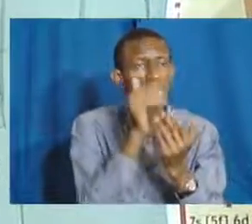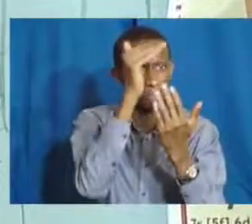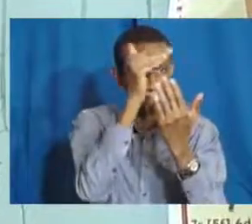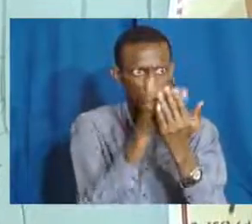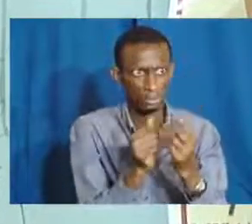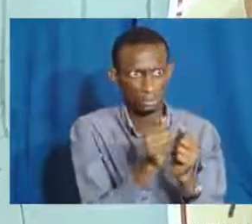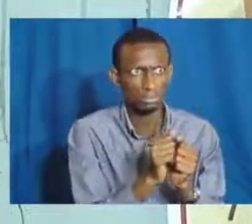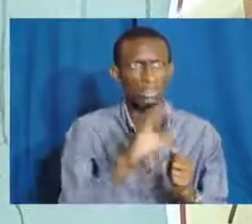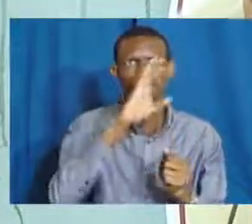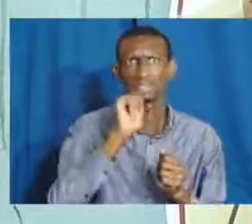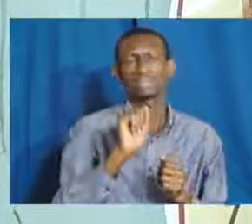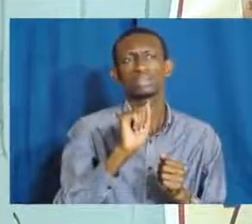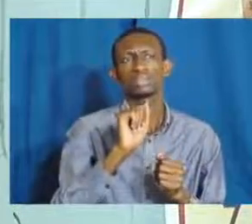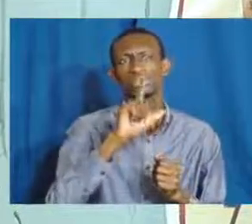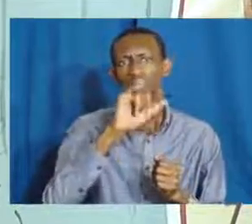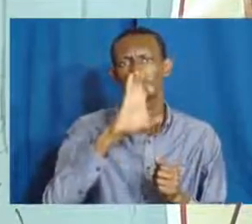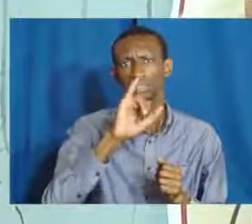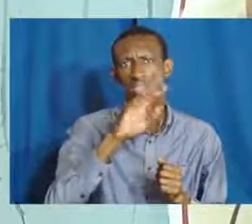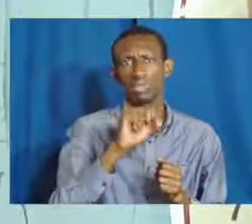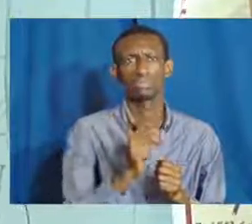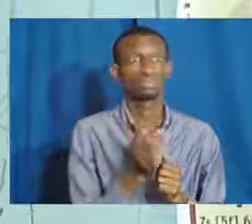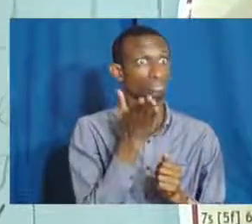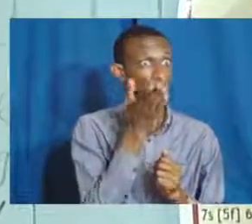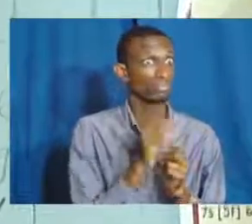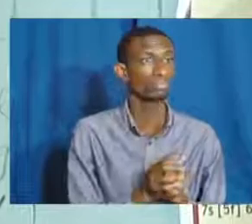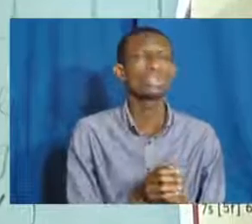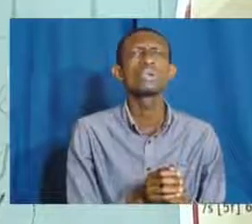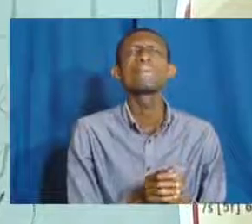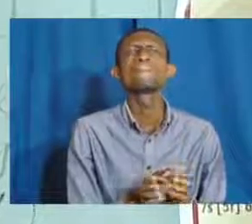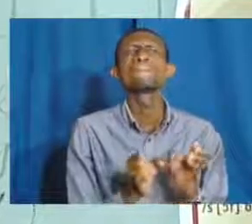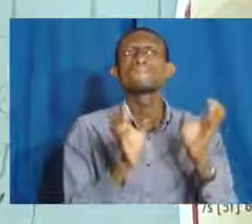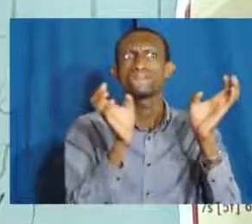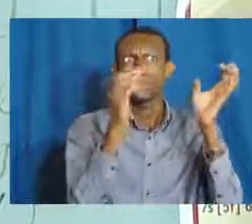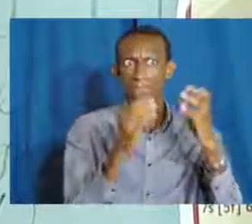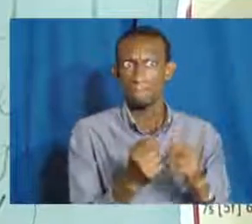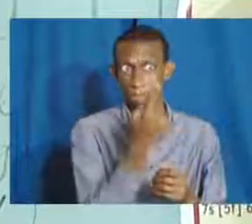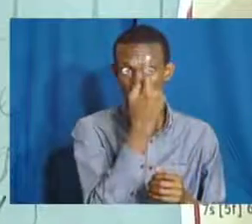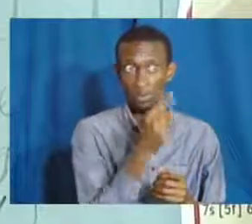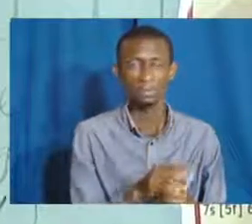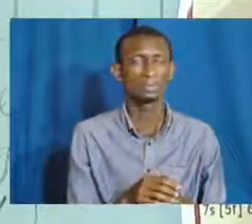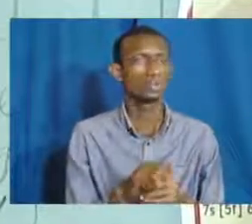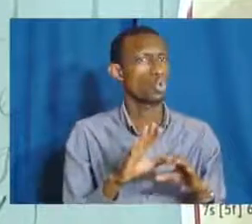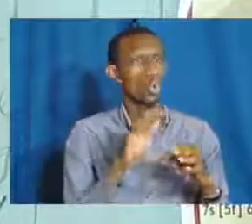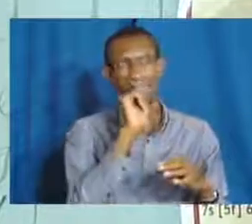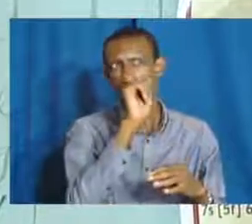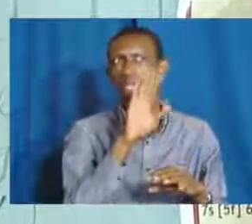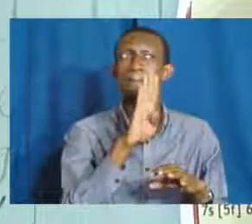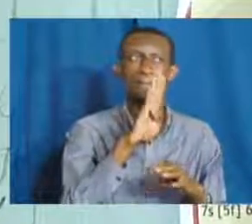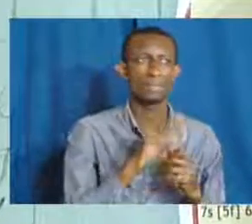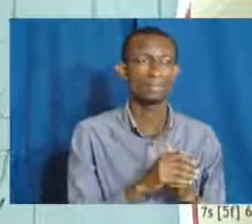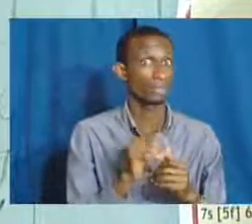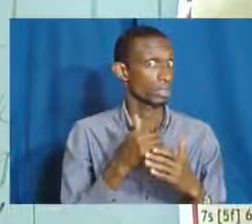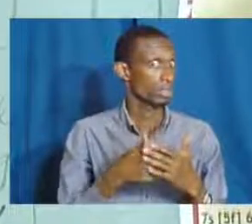some similarity. So he had in the group 1, all the groups had A and B. So according to the